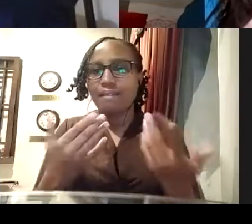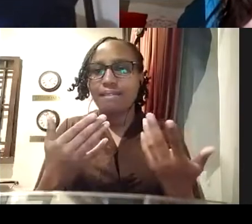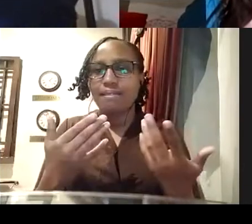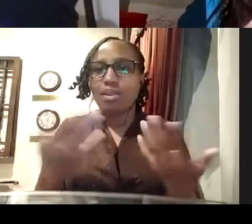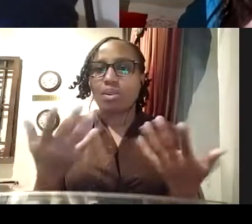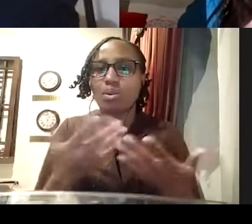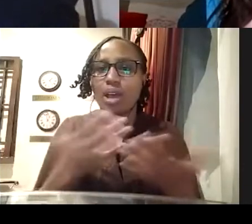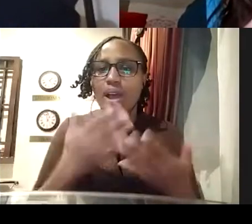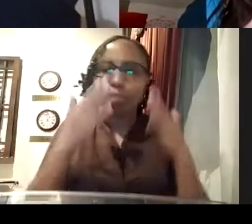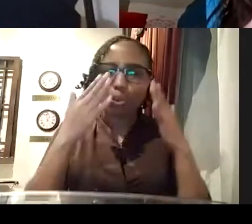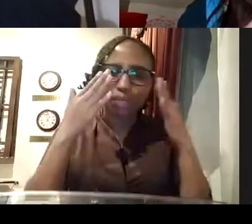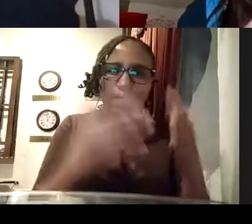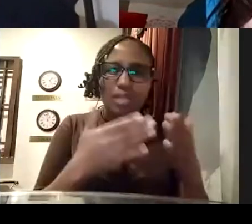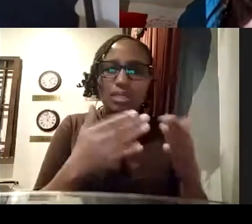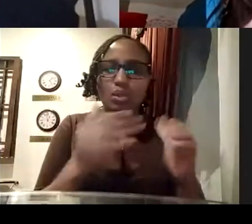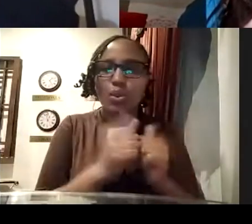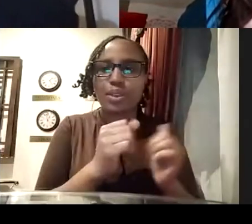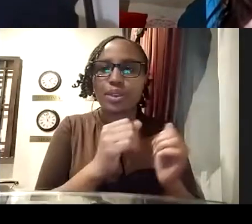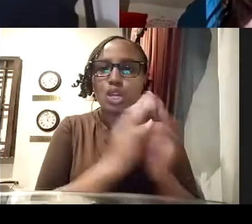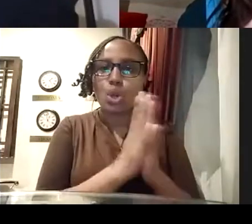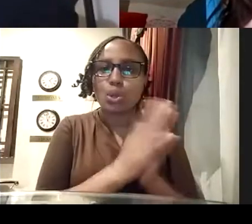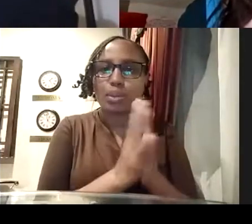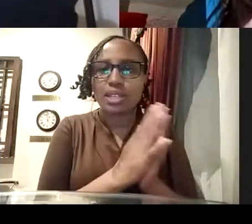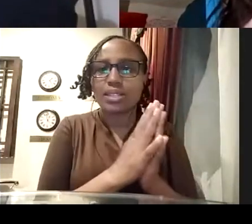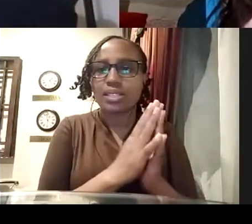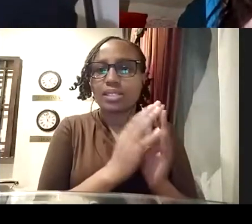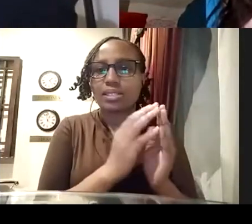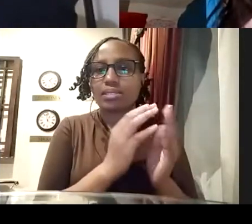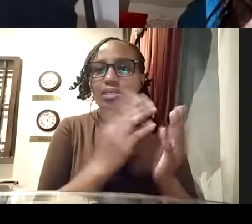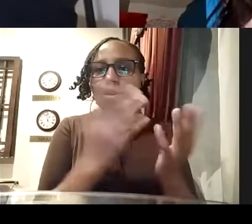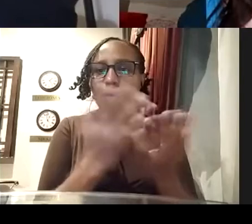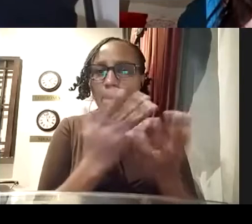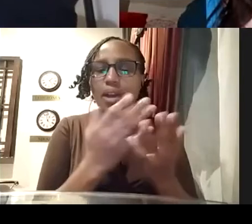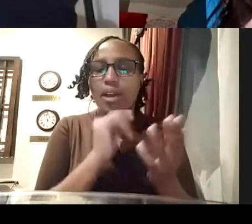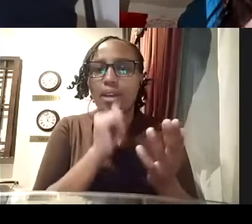with like documentaries, which is I think where I'm at now.